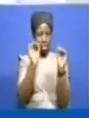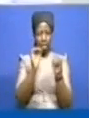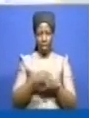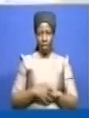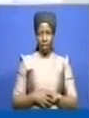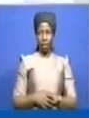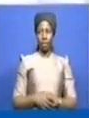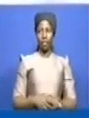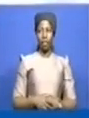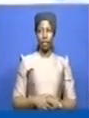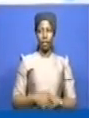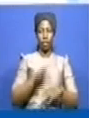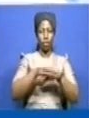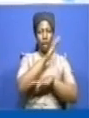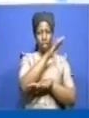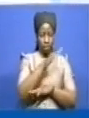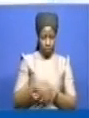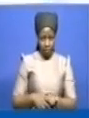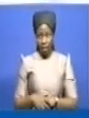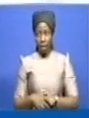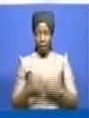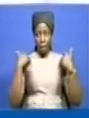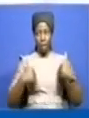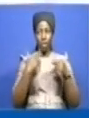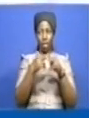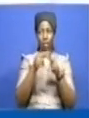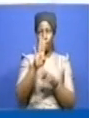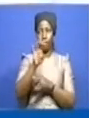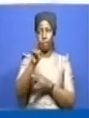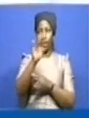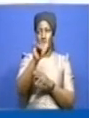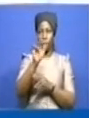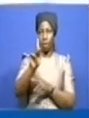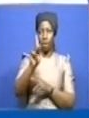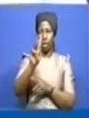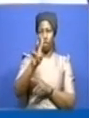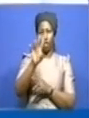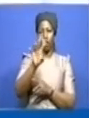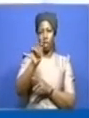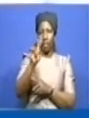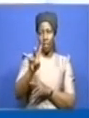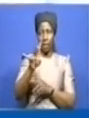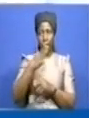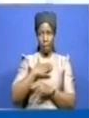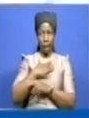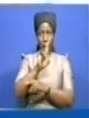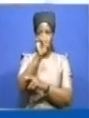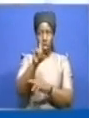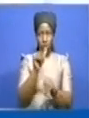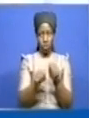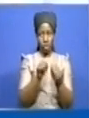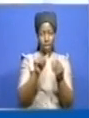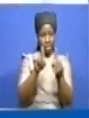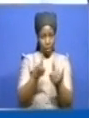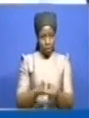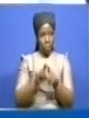Mr. President, good afternoon. Afternoon. My name is Ben Kirera from K24 Television, and my question is, even before Kenya